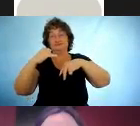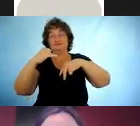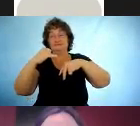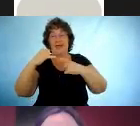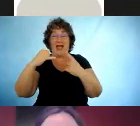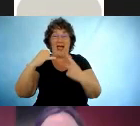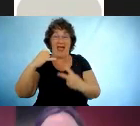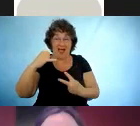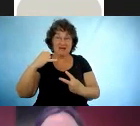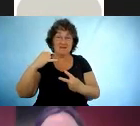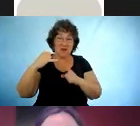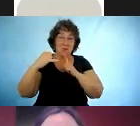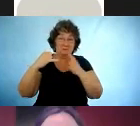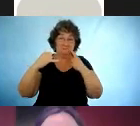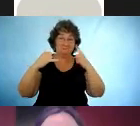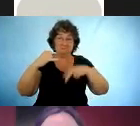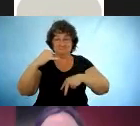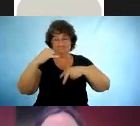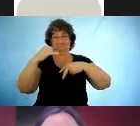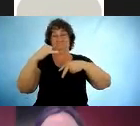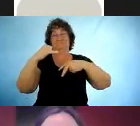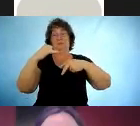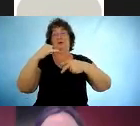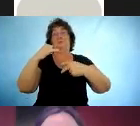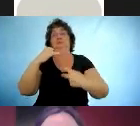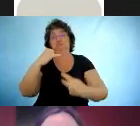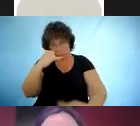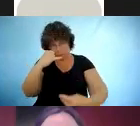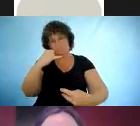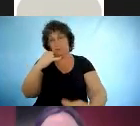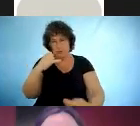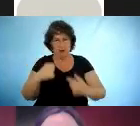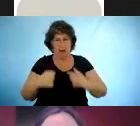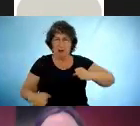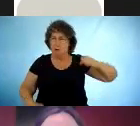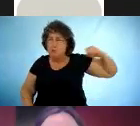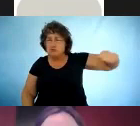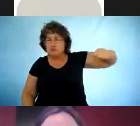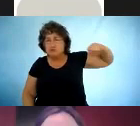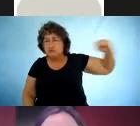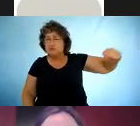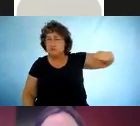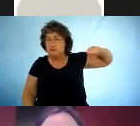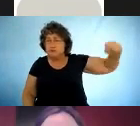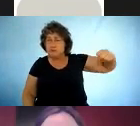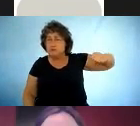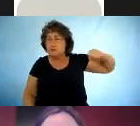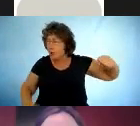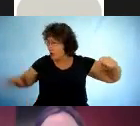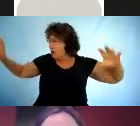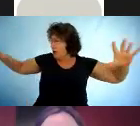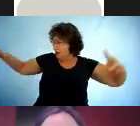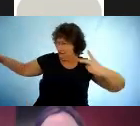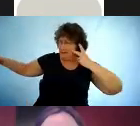day. But no sooner flat on the mat, I was pumping my fist, making it clear to this crowd I was quite new